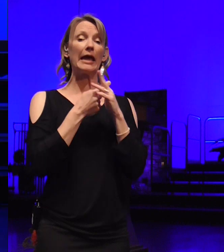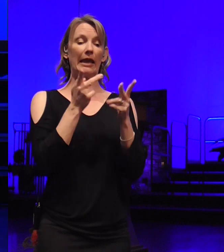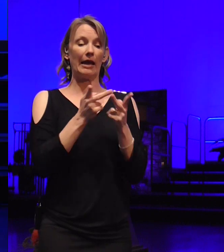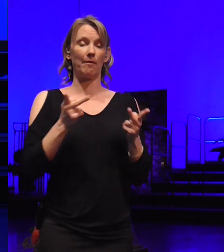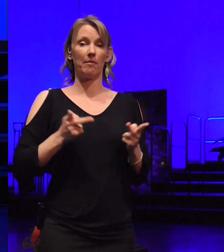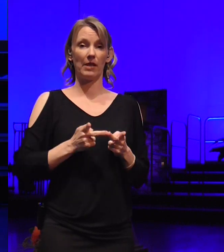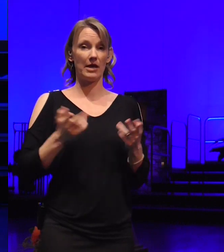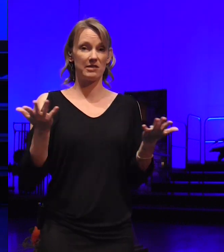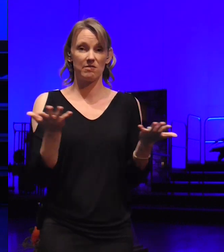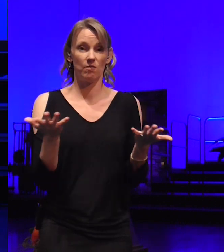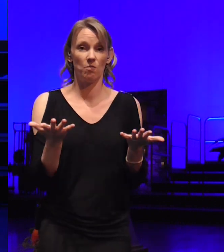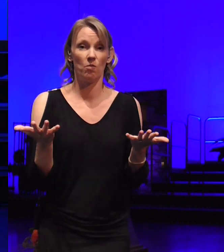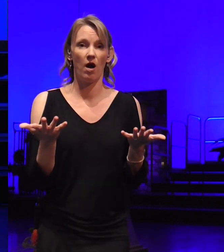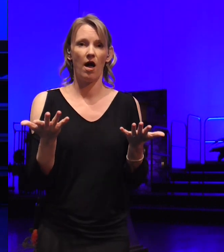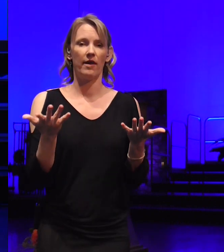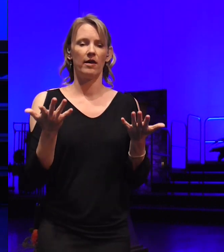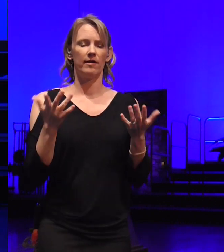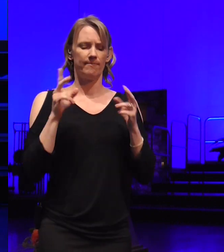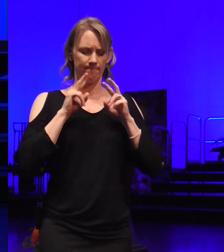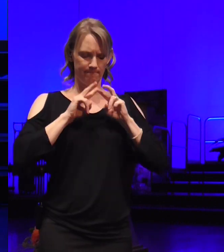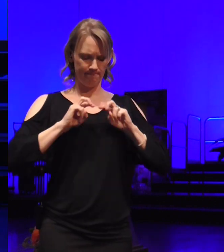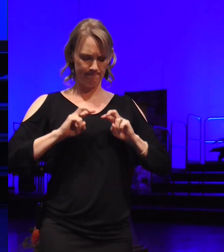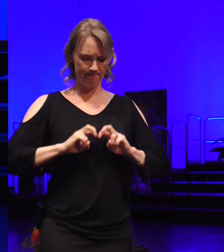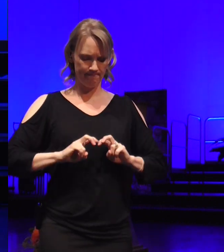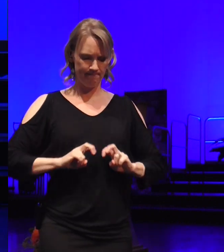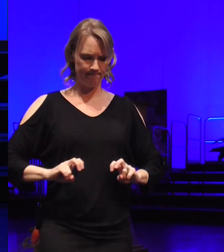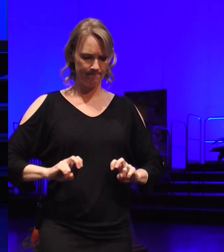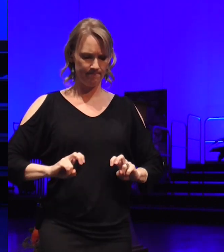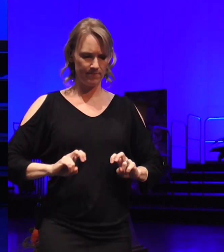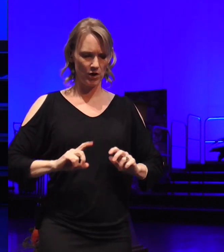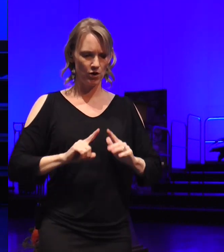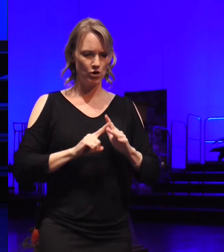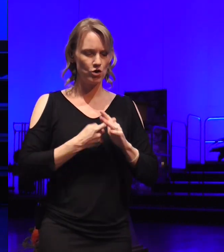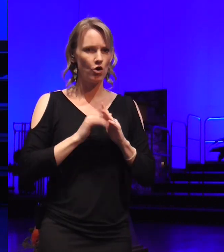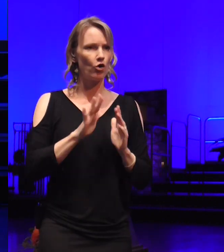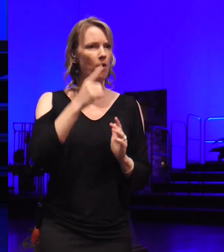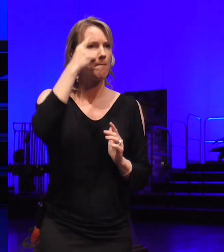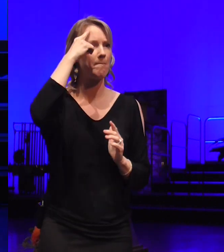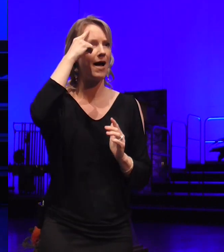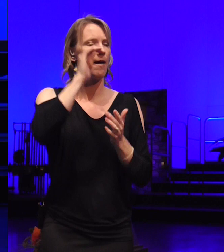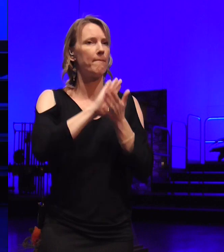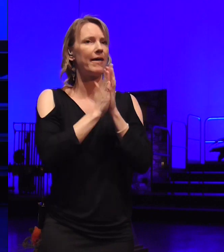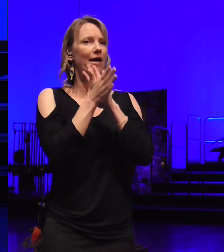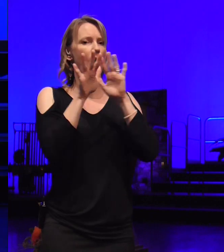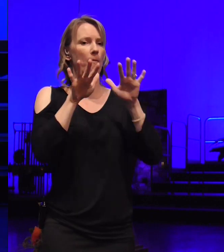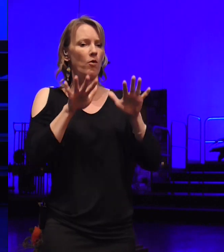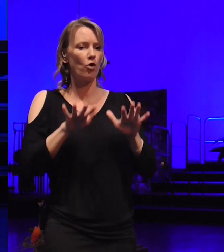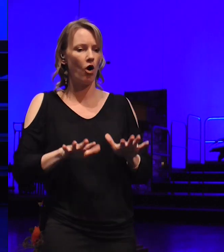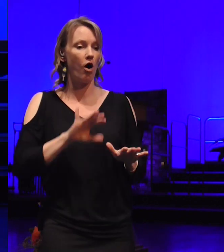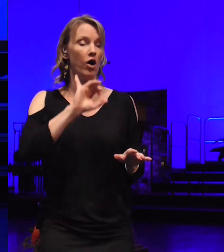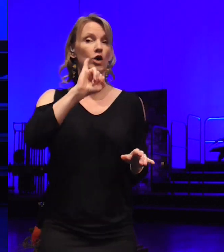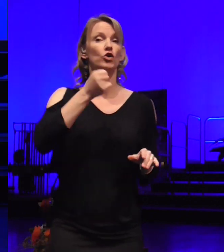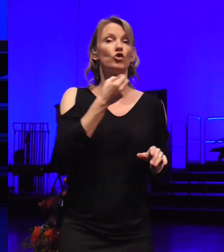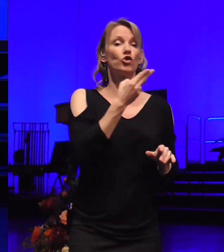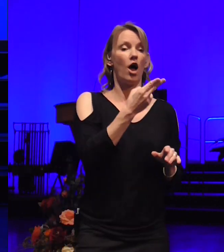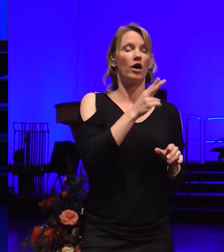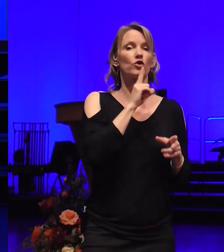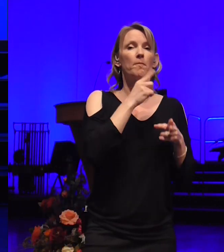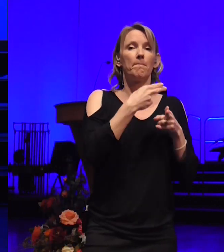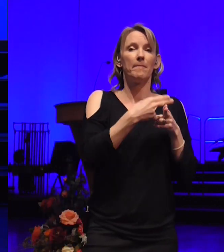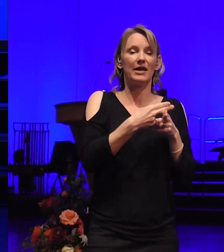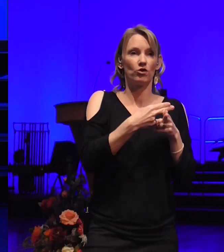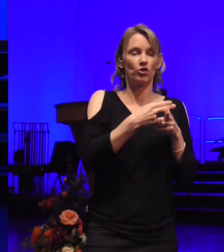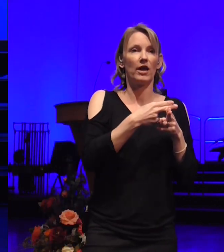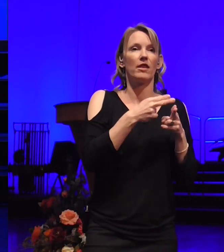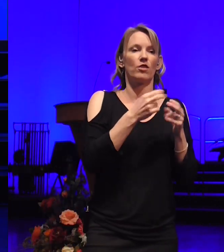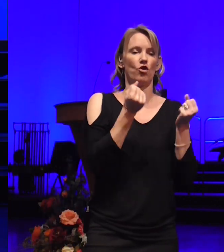point is to go within and begin to calm your mind. As Josh was sharing in the readings today, Carolyn